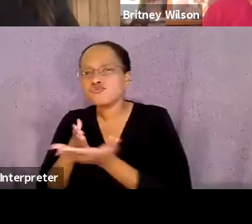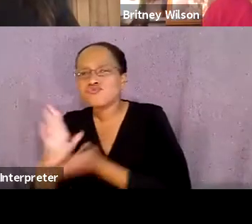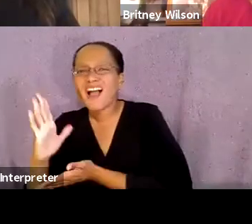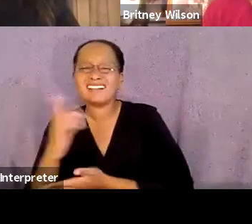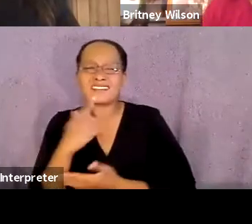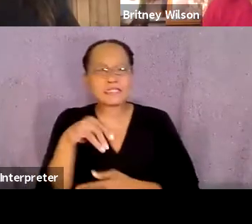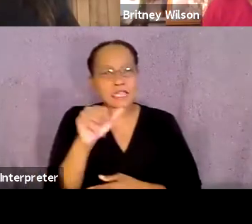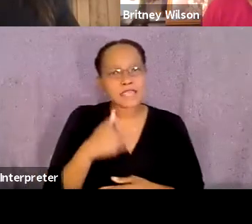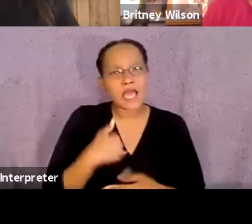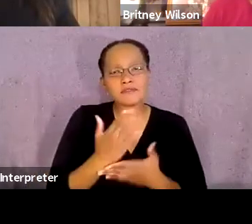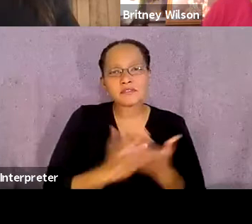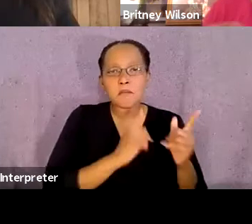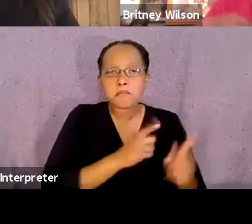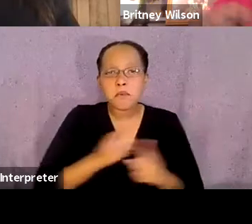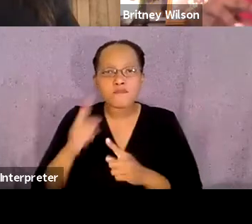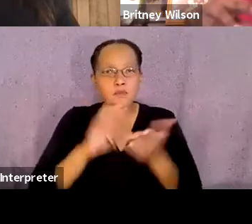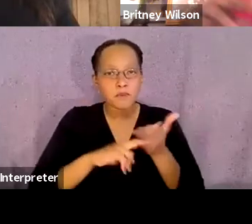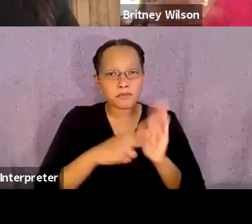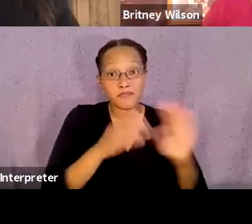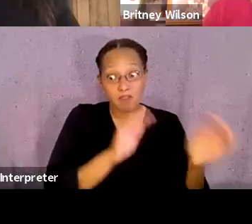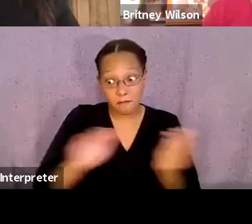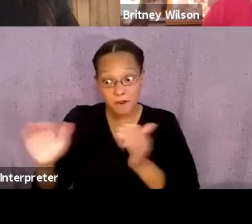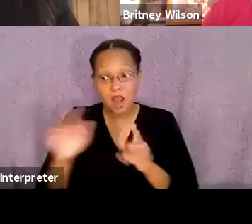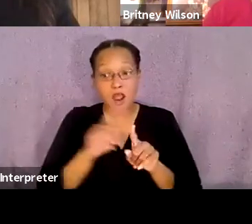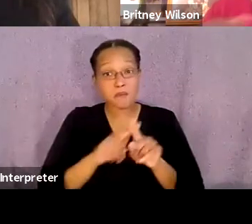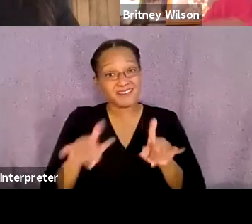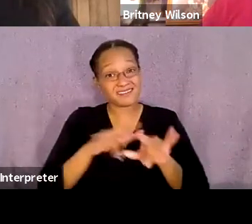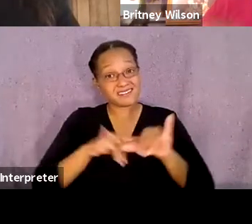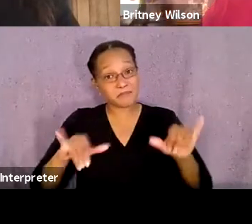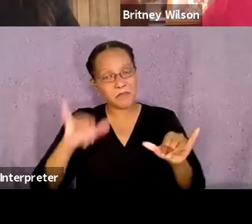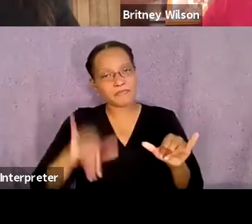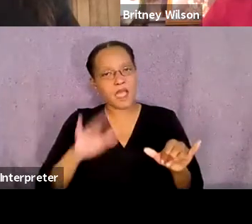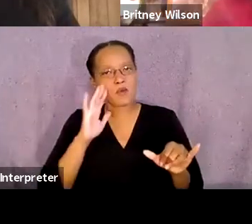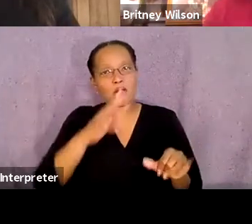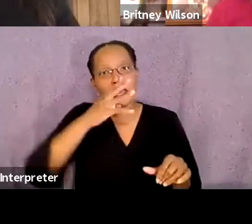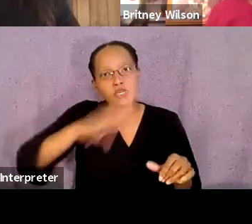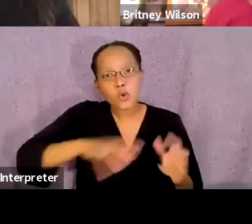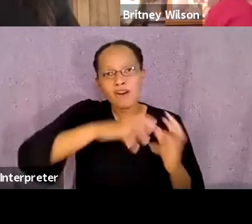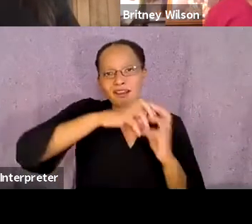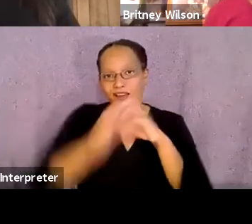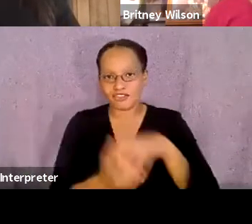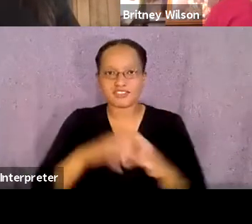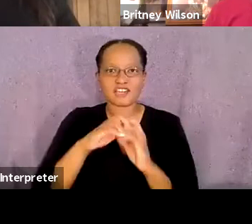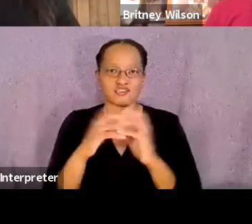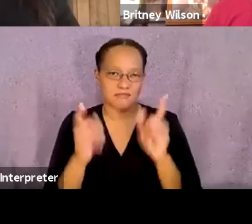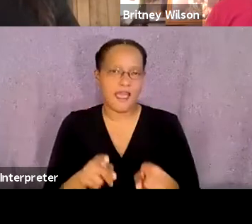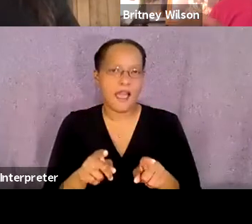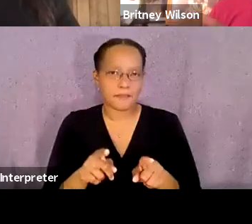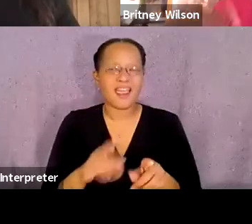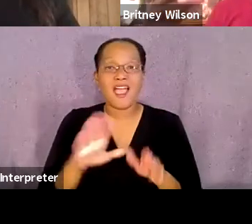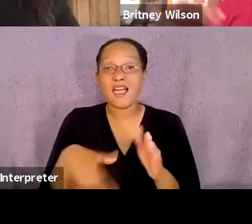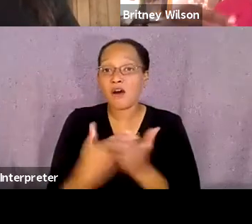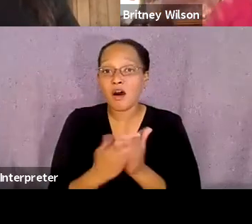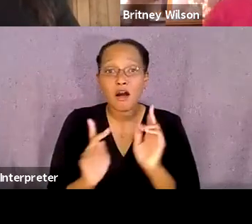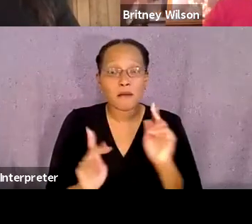there are points of comparison, but that also tends to ignore the intersections. And everybody wants to,